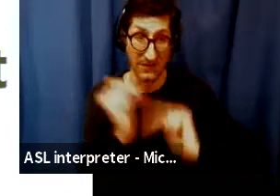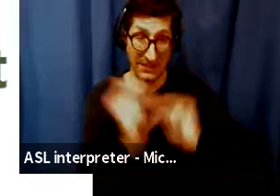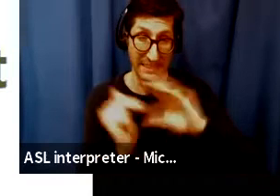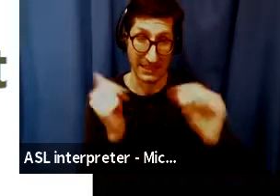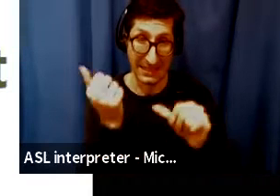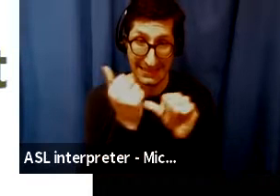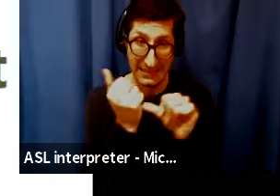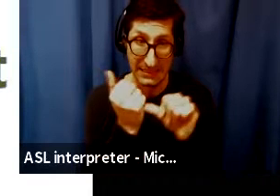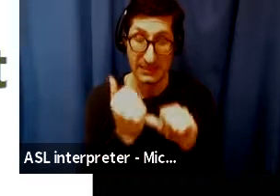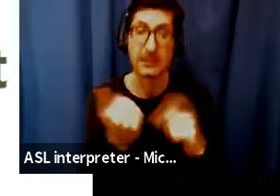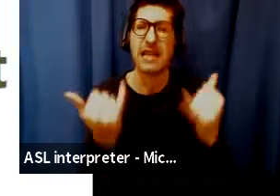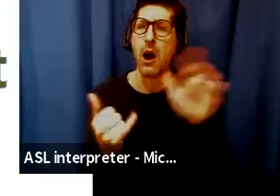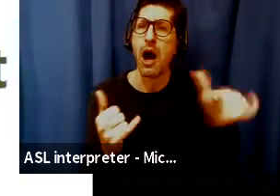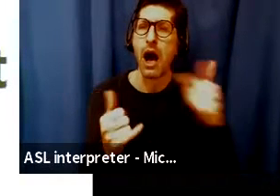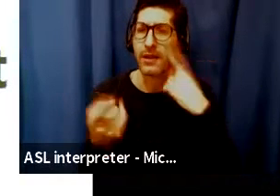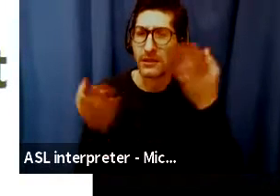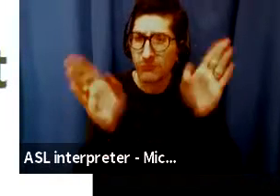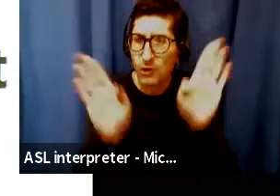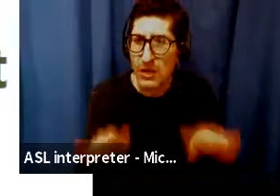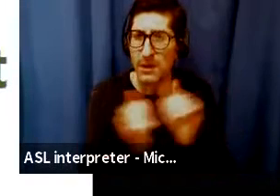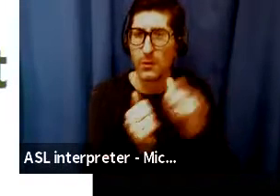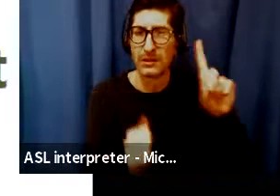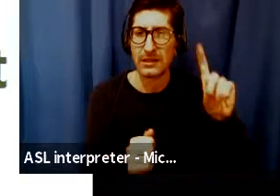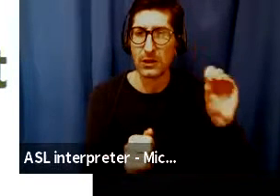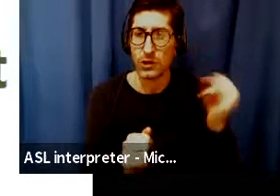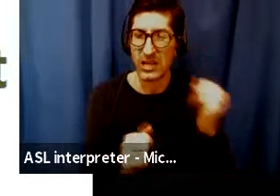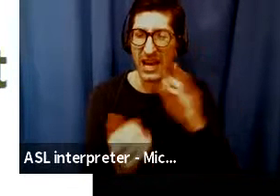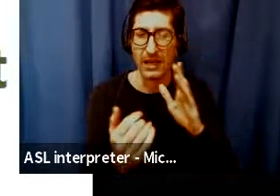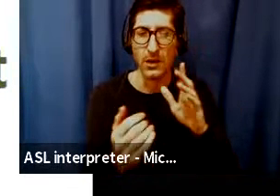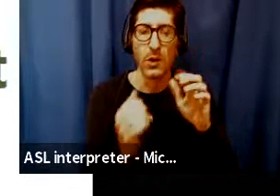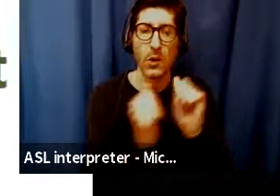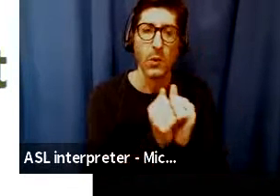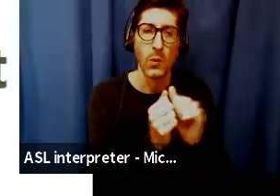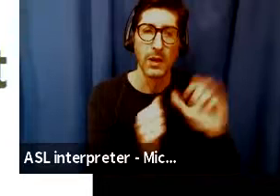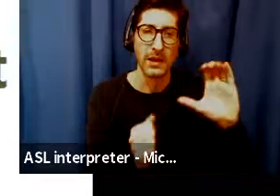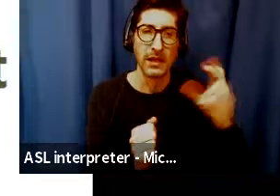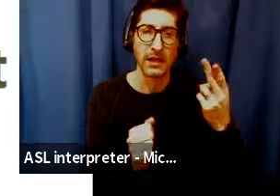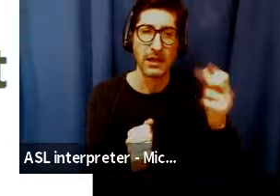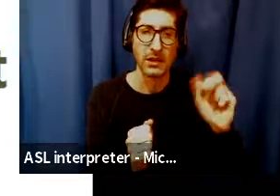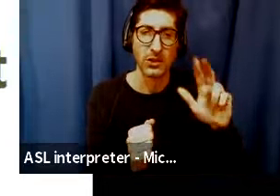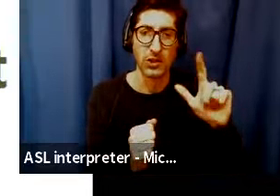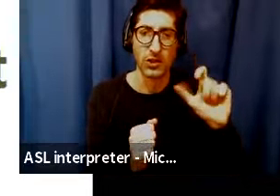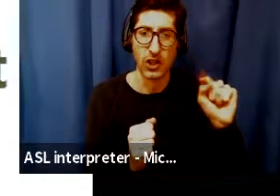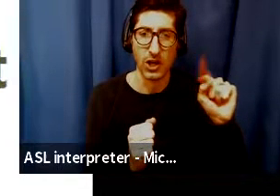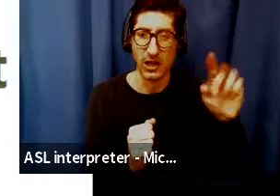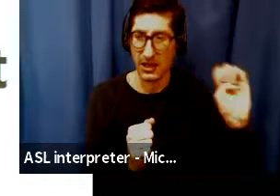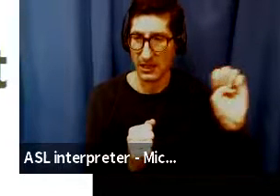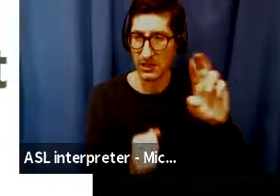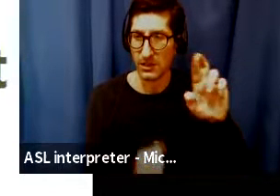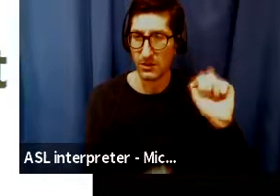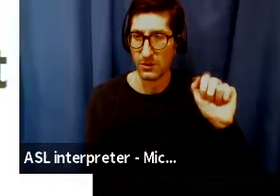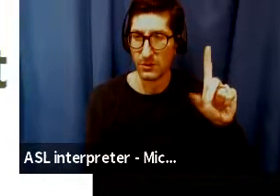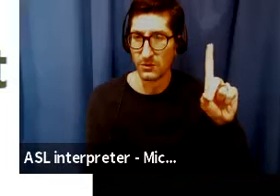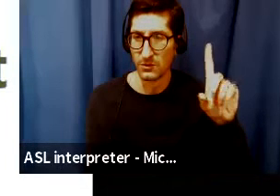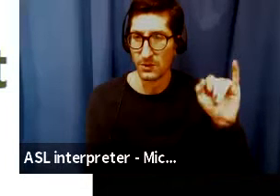was another settlement agreement, Department of Justice. It was against, or with, I should say, Charlotte Radiology. The